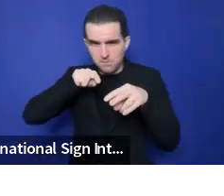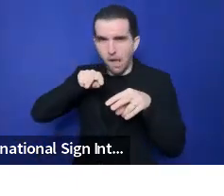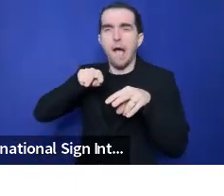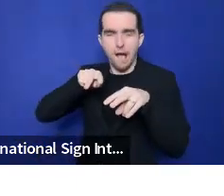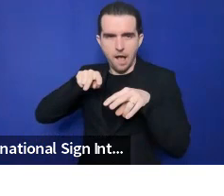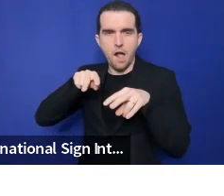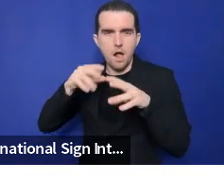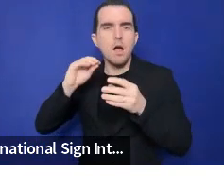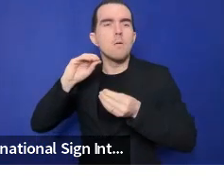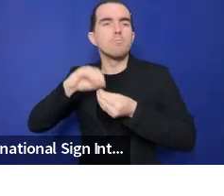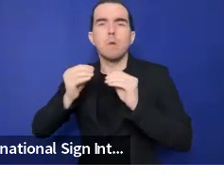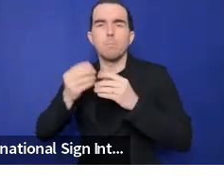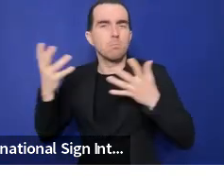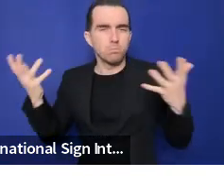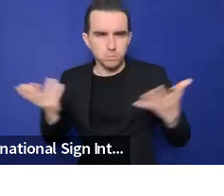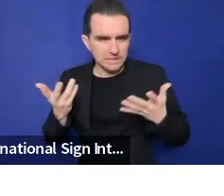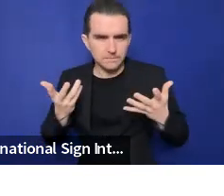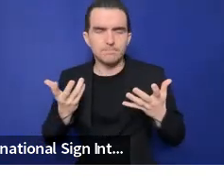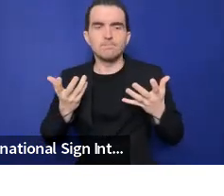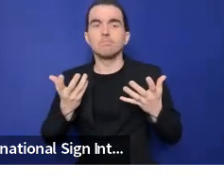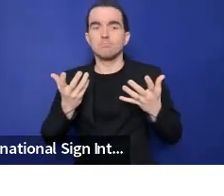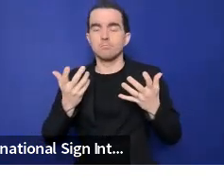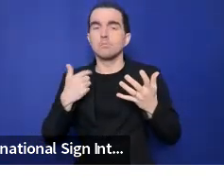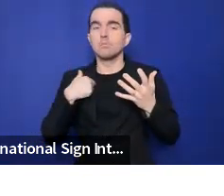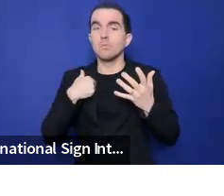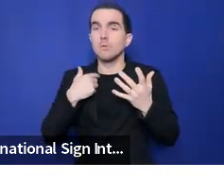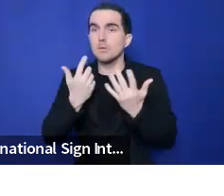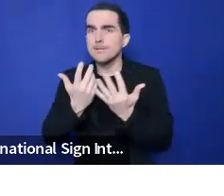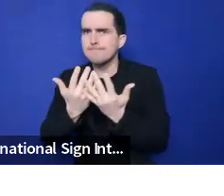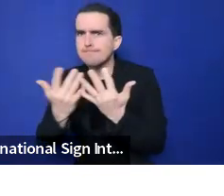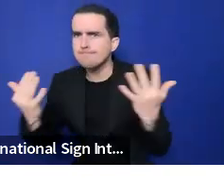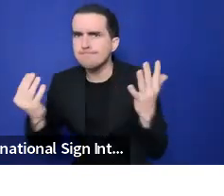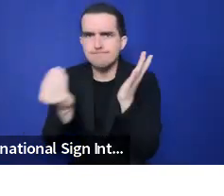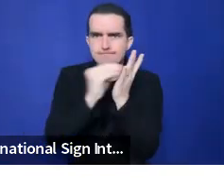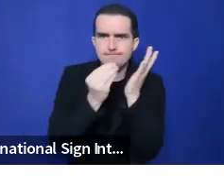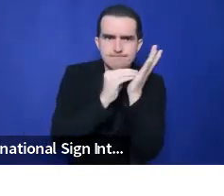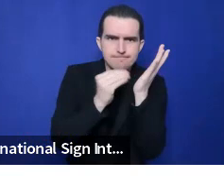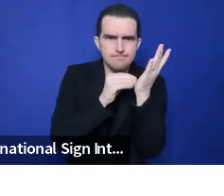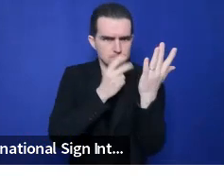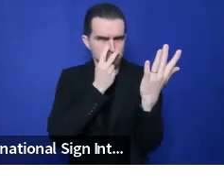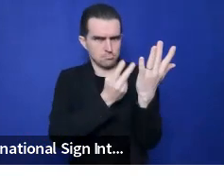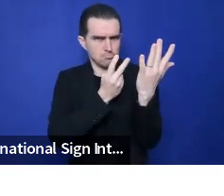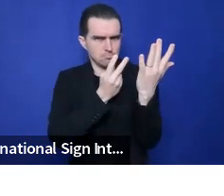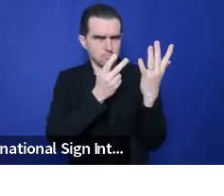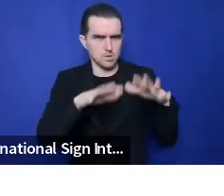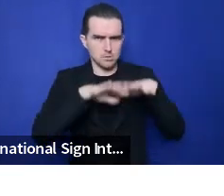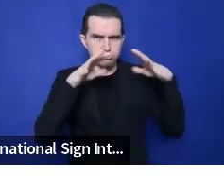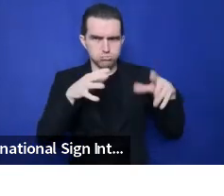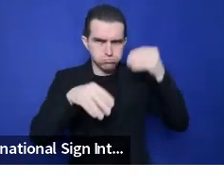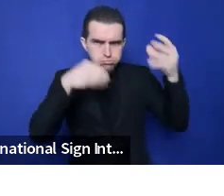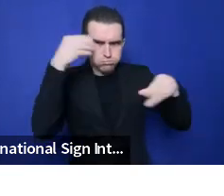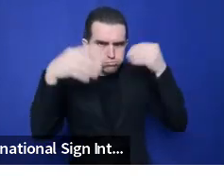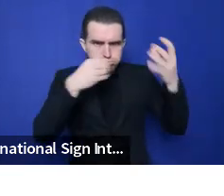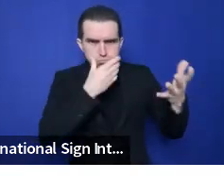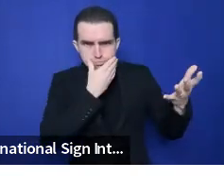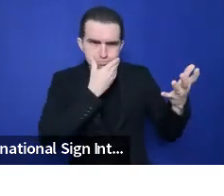way or another as being severely disabled. And it comes as no surprise to see how the proportion